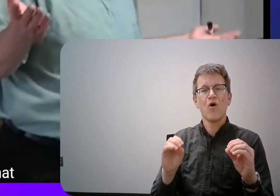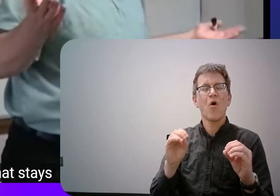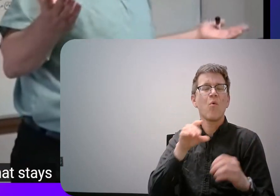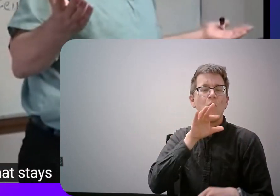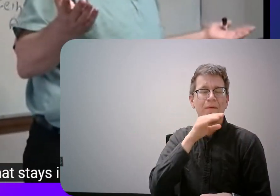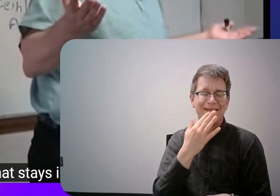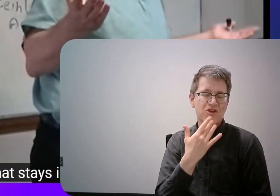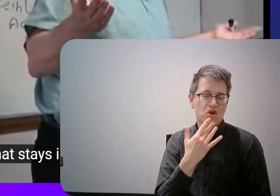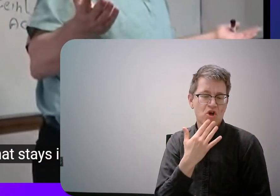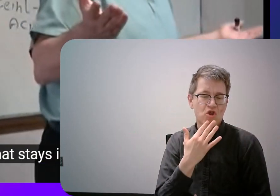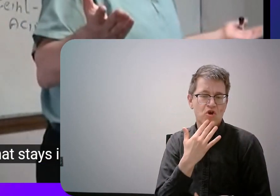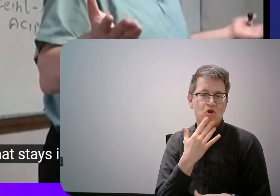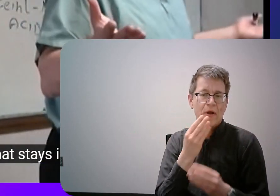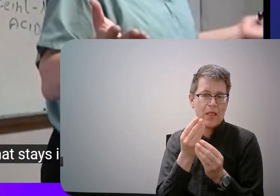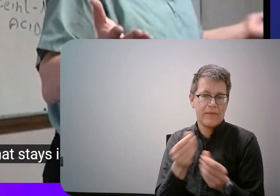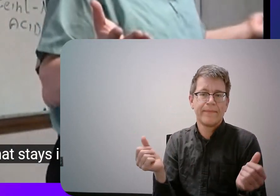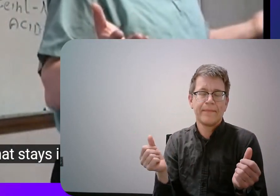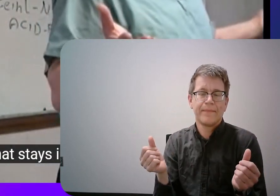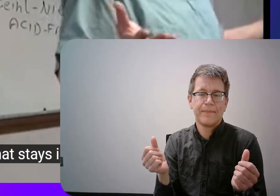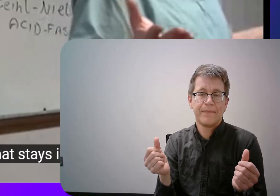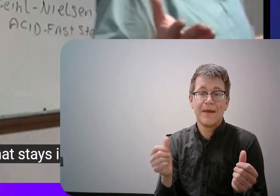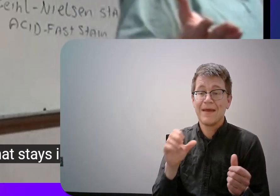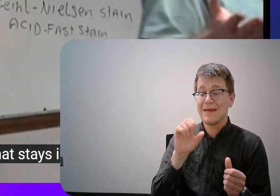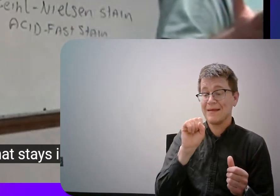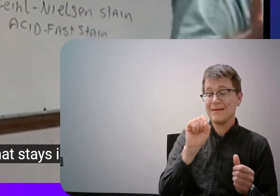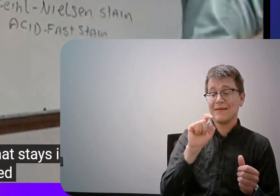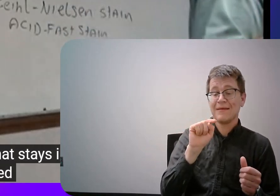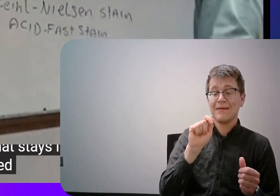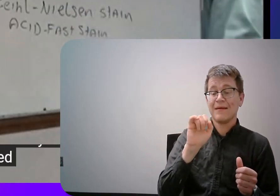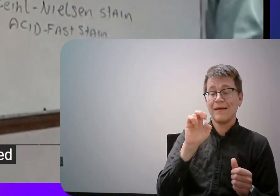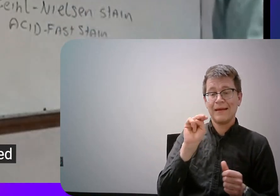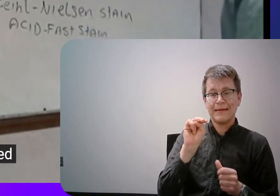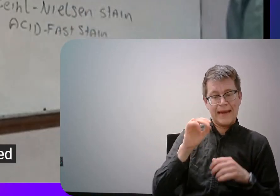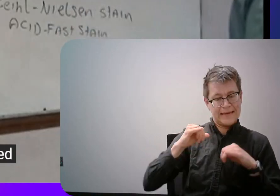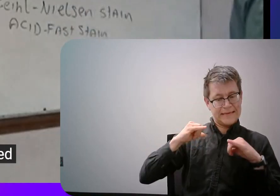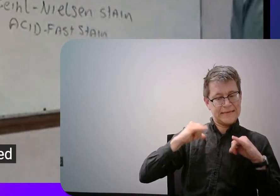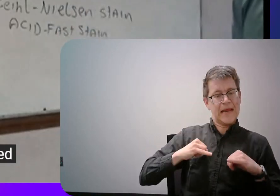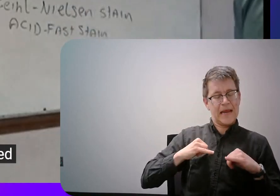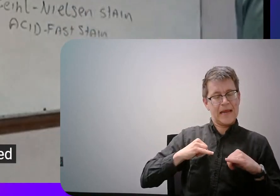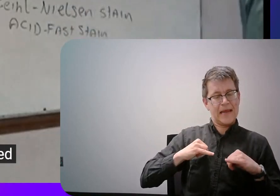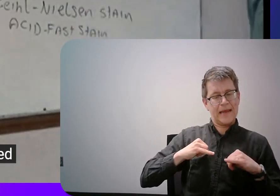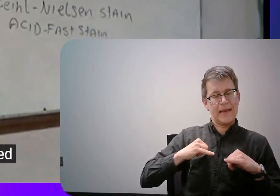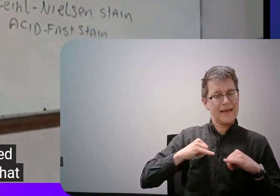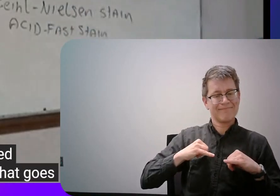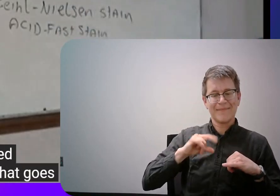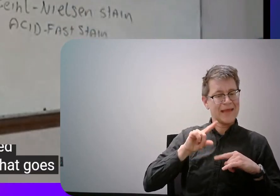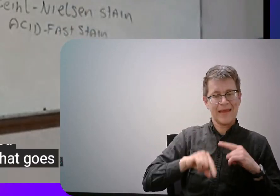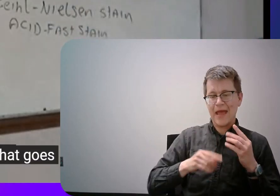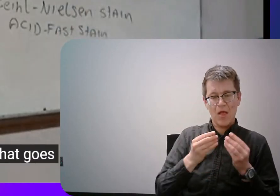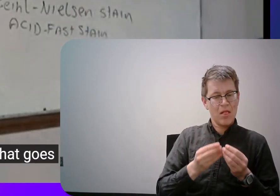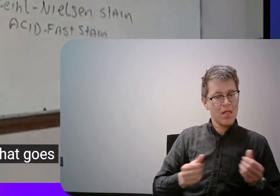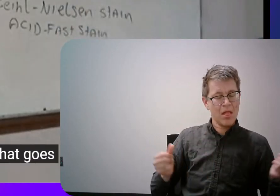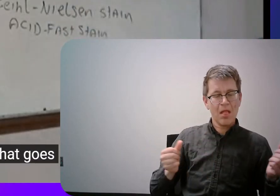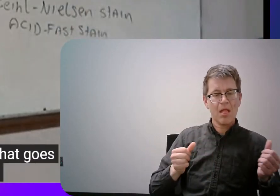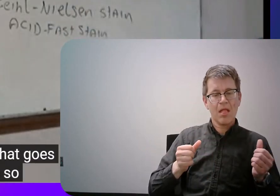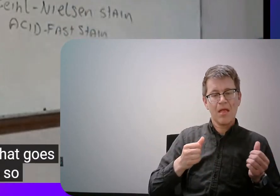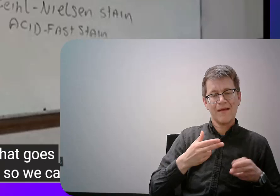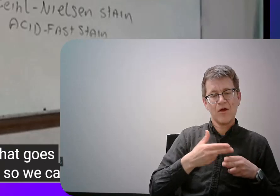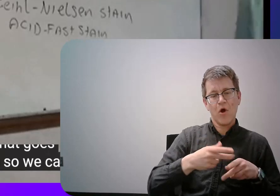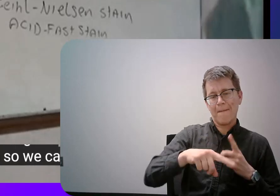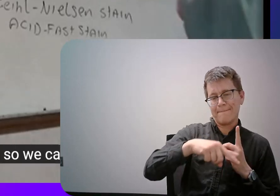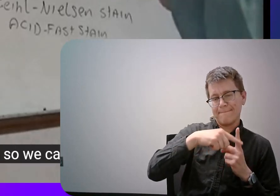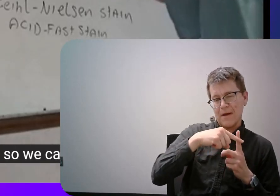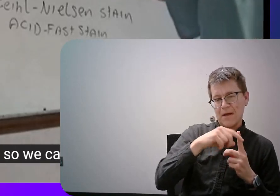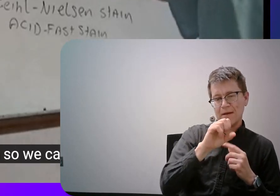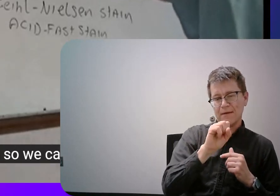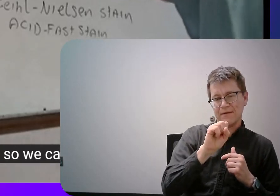Stain that stays in your shirt or whatever is called positive stain, and the stain that goes away is called negative stain. So we can